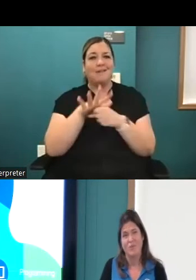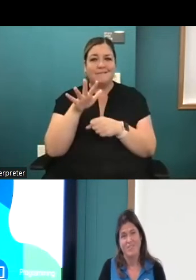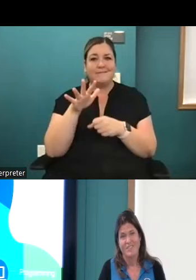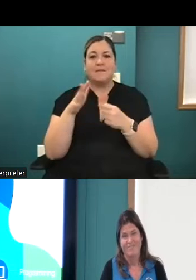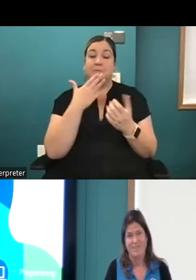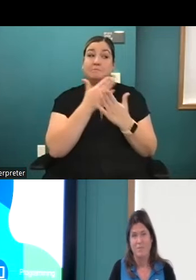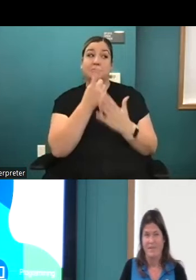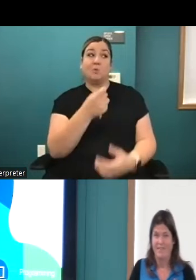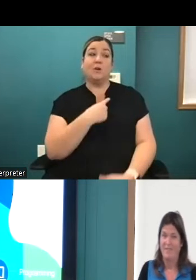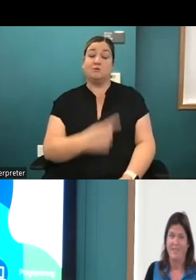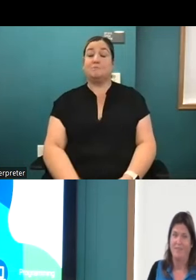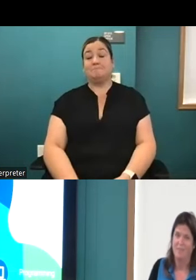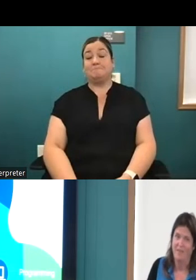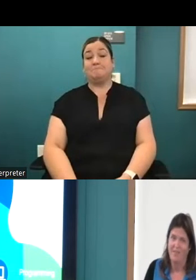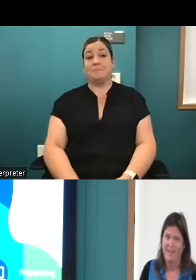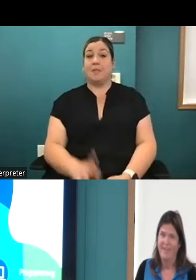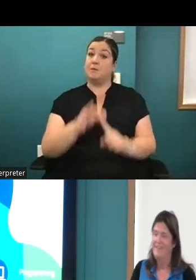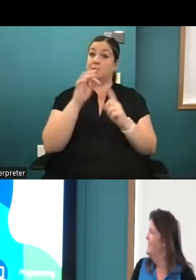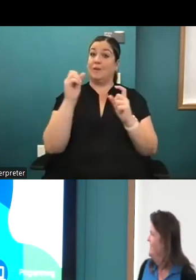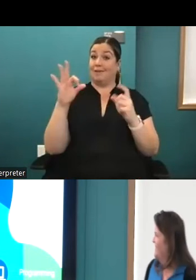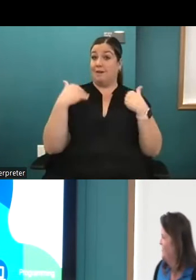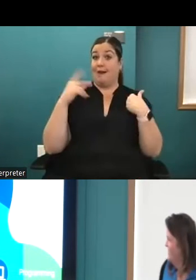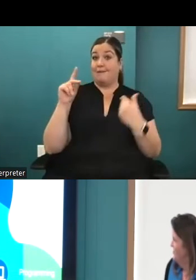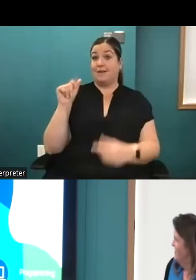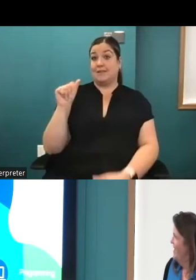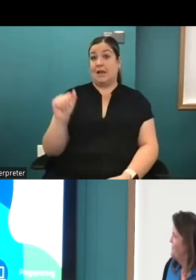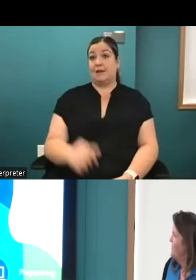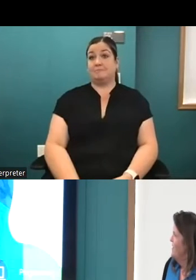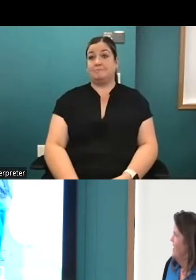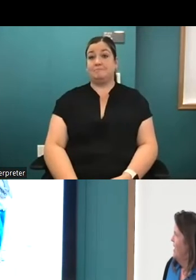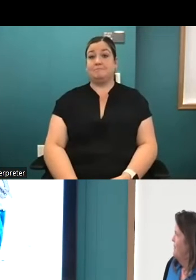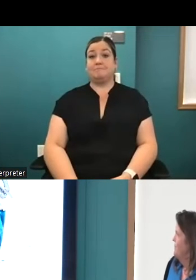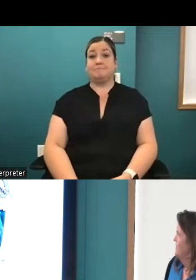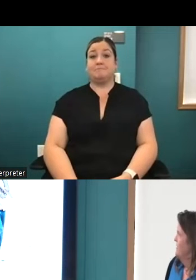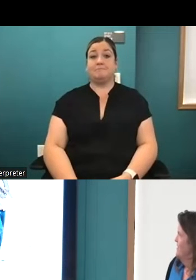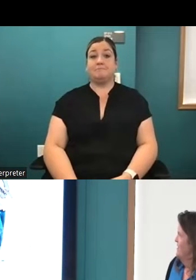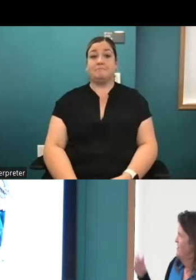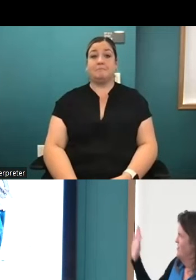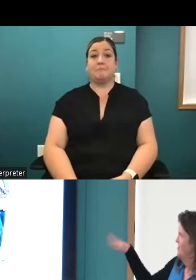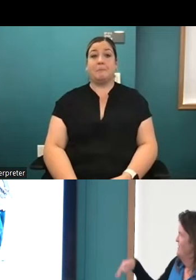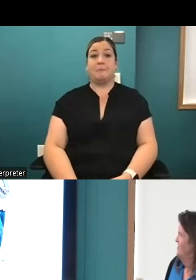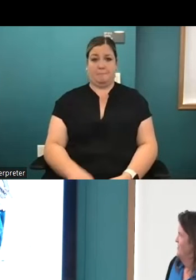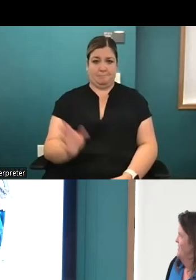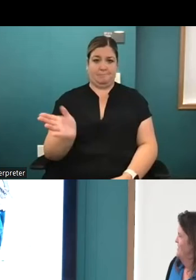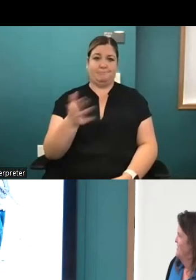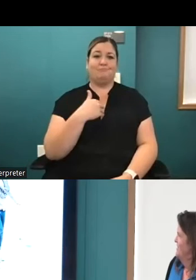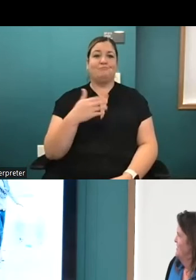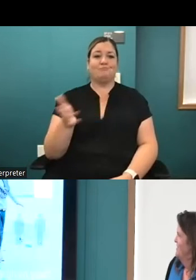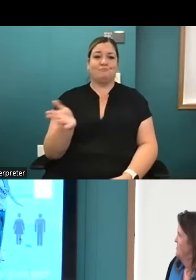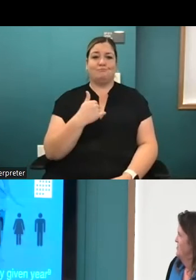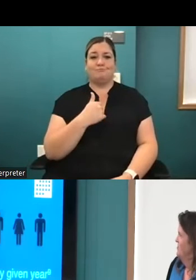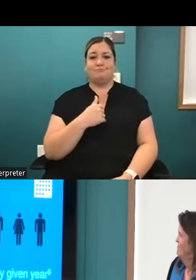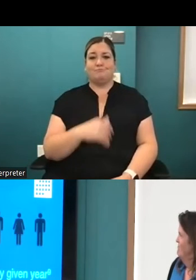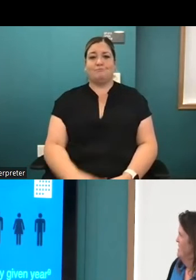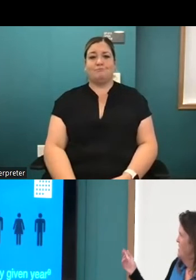But good question. It'd be neat if they did have some data on that. Okay, you can go ahead and turn that. And you can turn this too. We can just